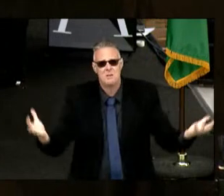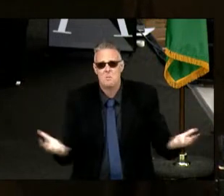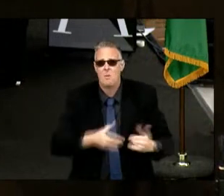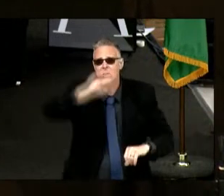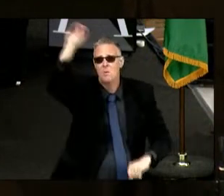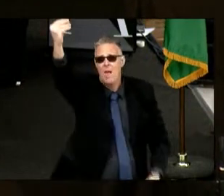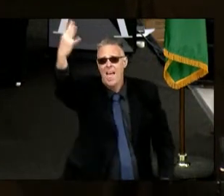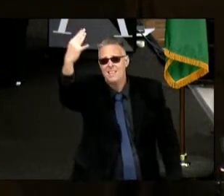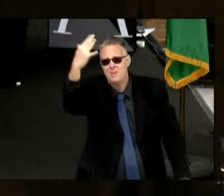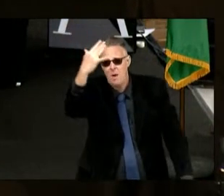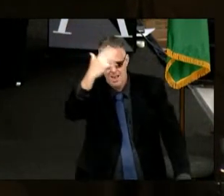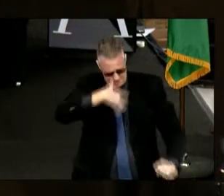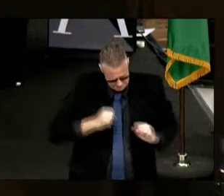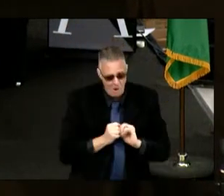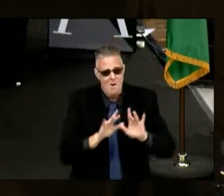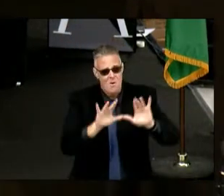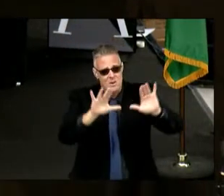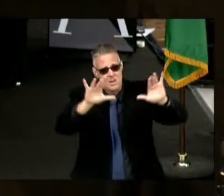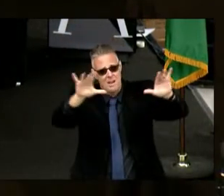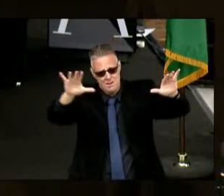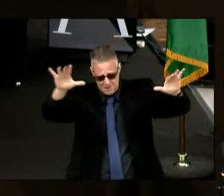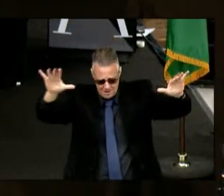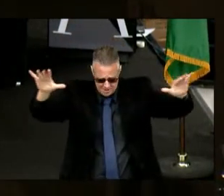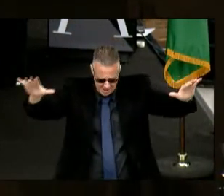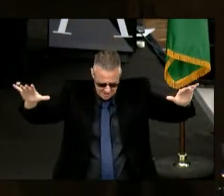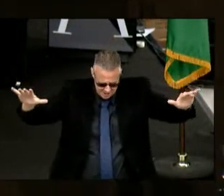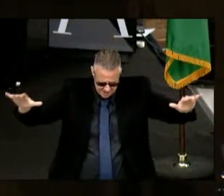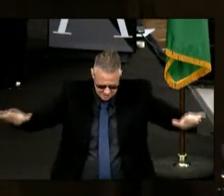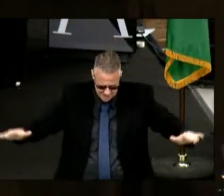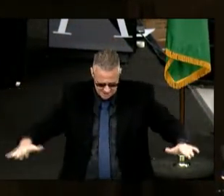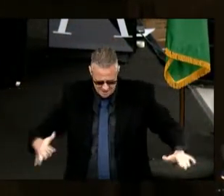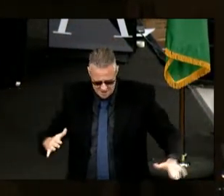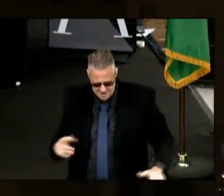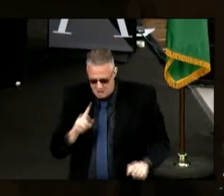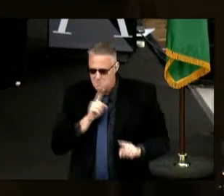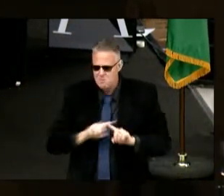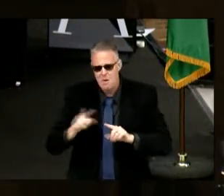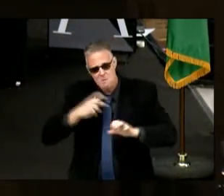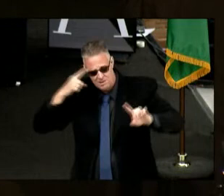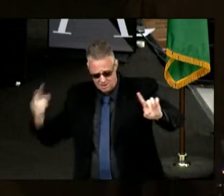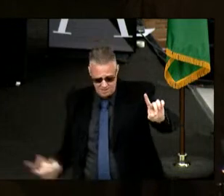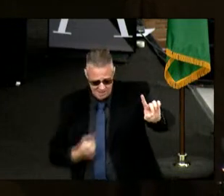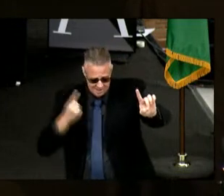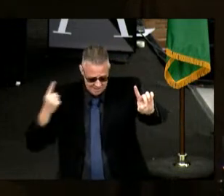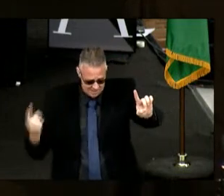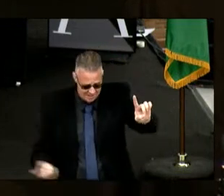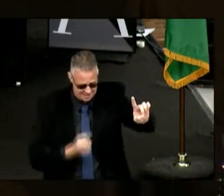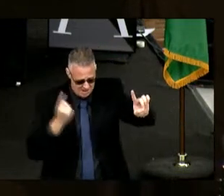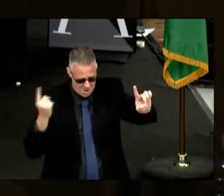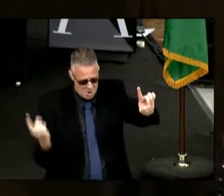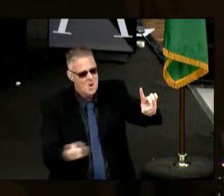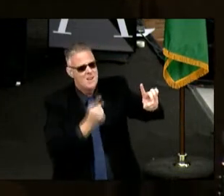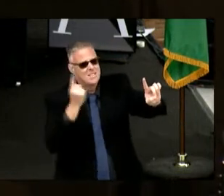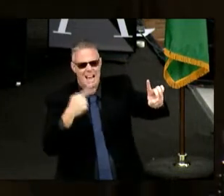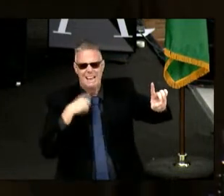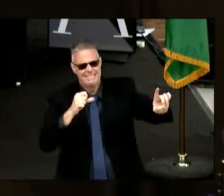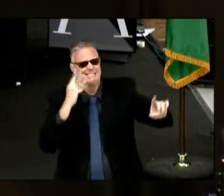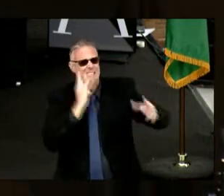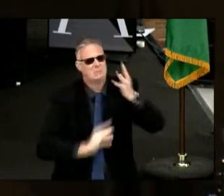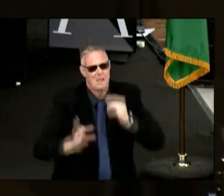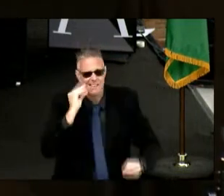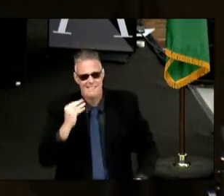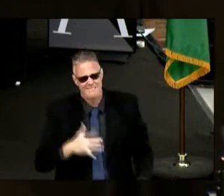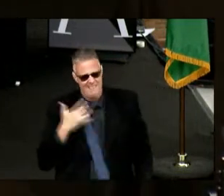sun illuminate the west that you cannot find. Reaching for something in the distance, so close you